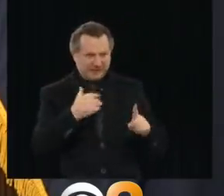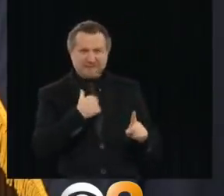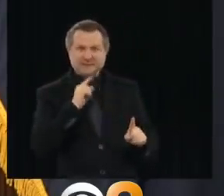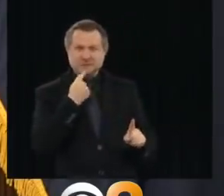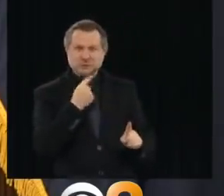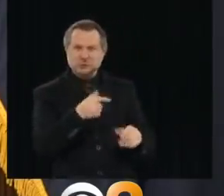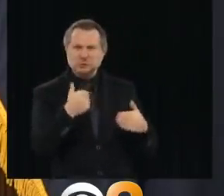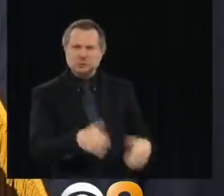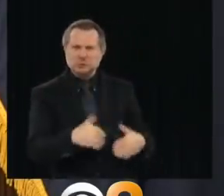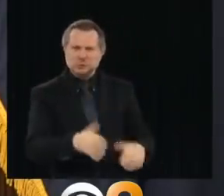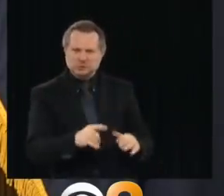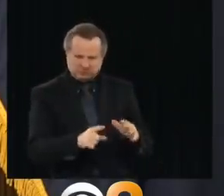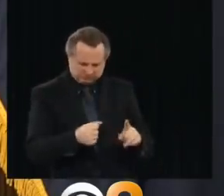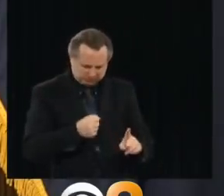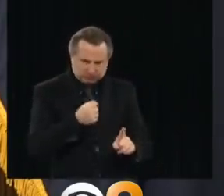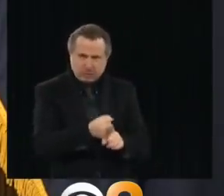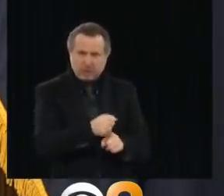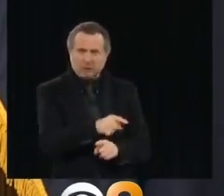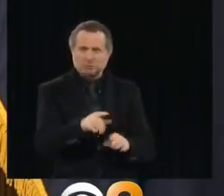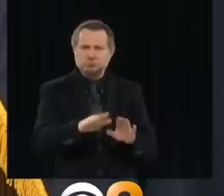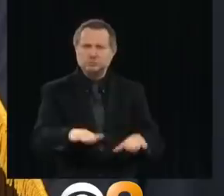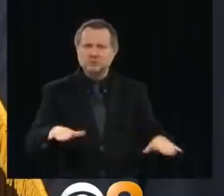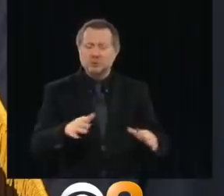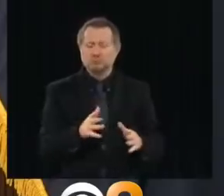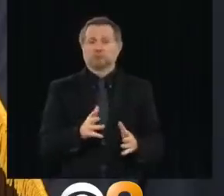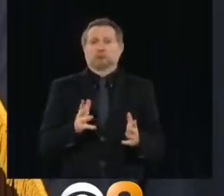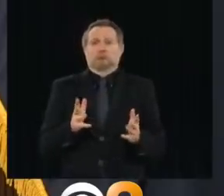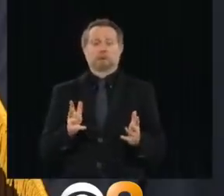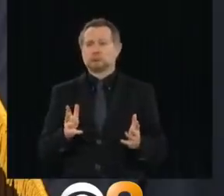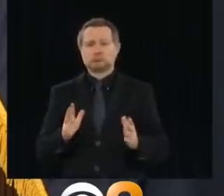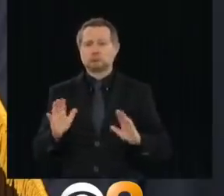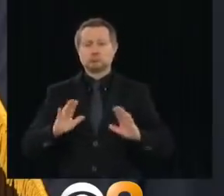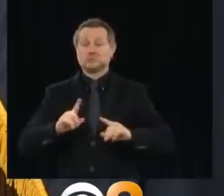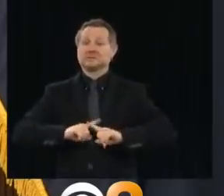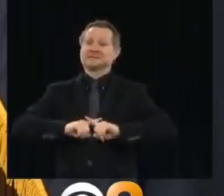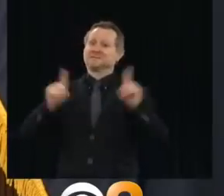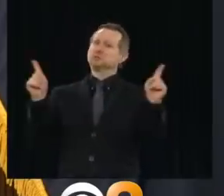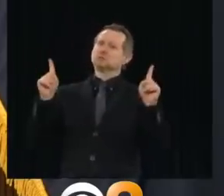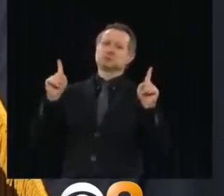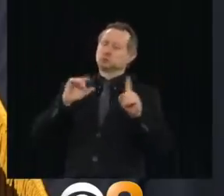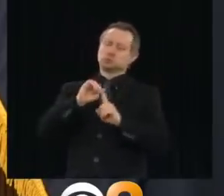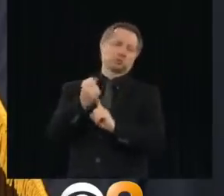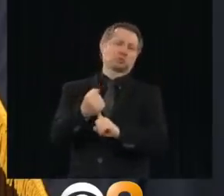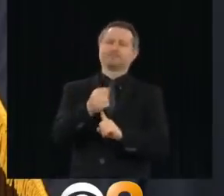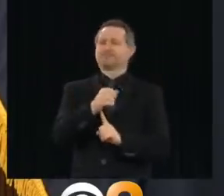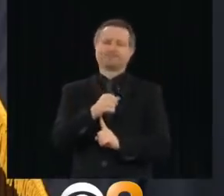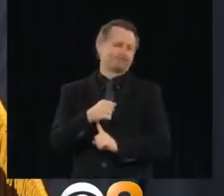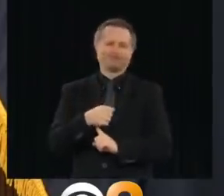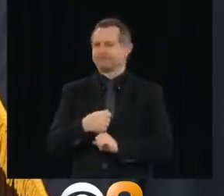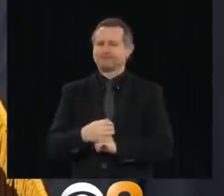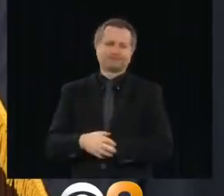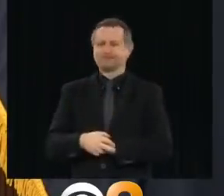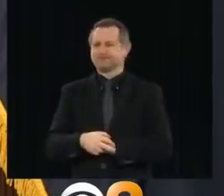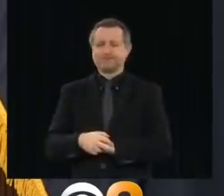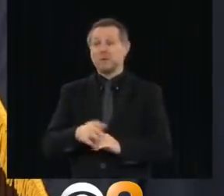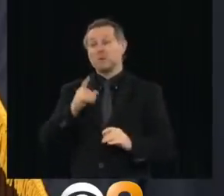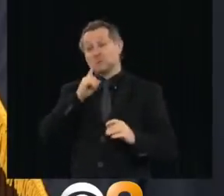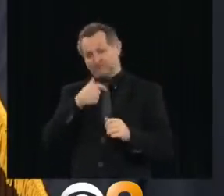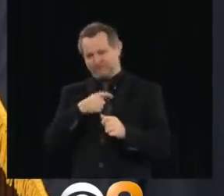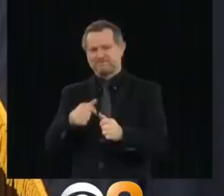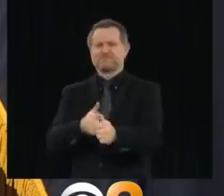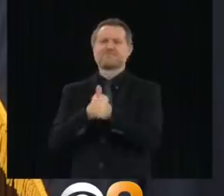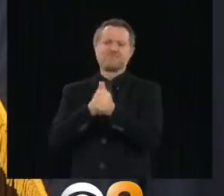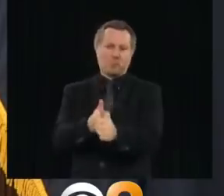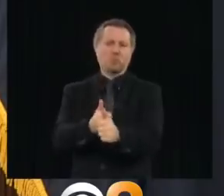illness that could be a heart disease issue, that's a different set of facts, right? So respond to the facts, and it's